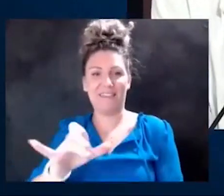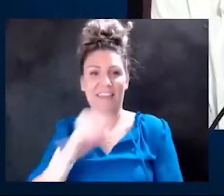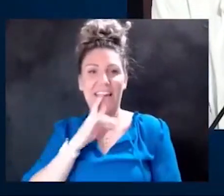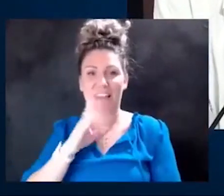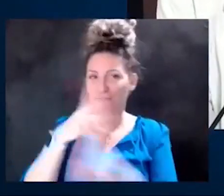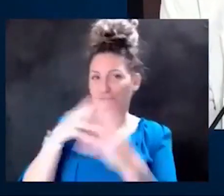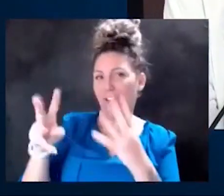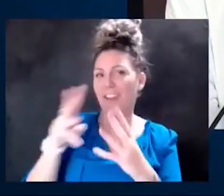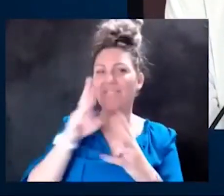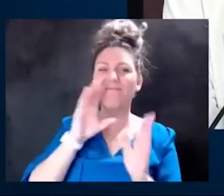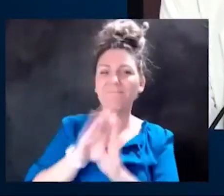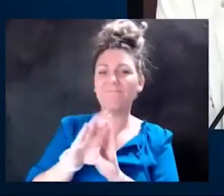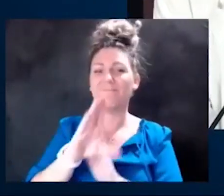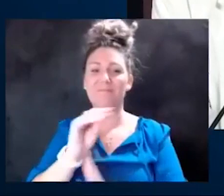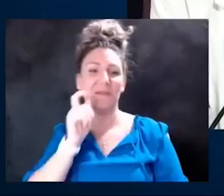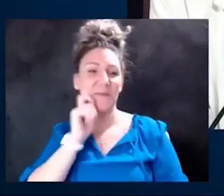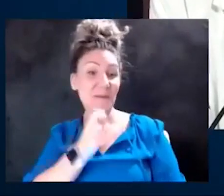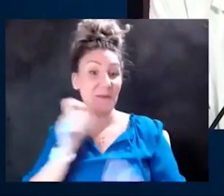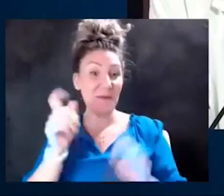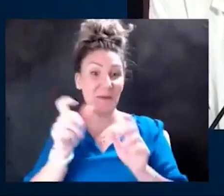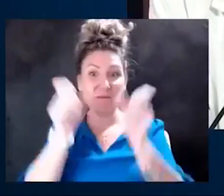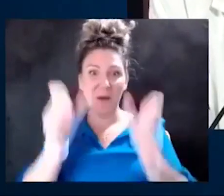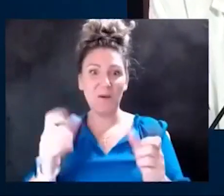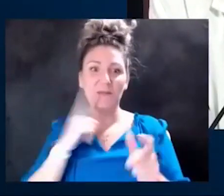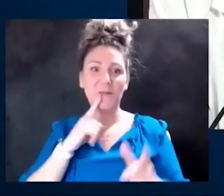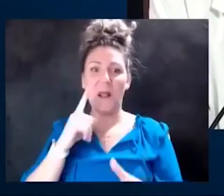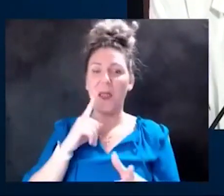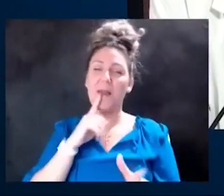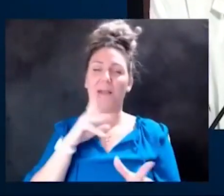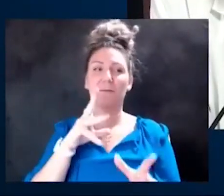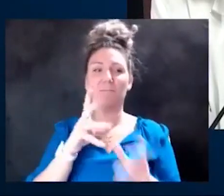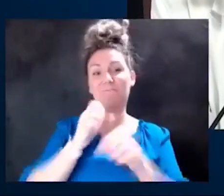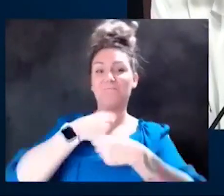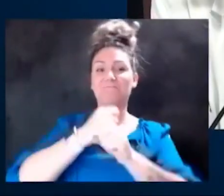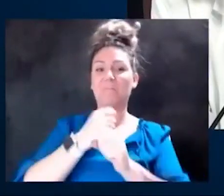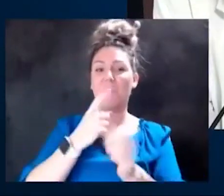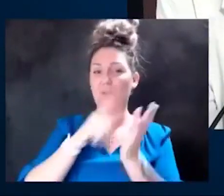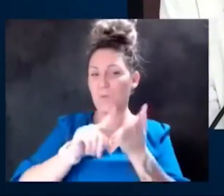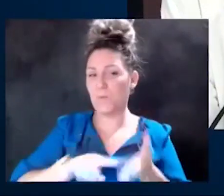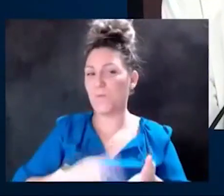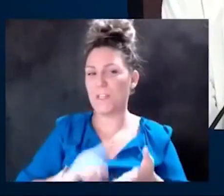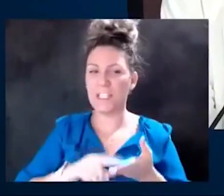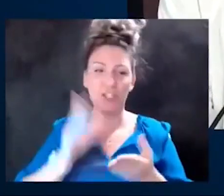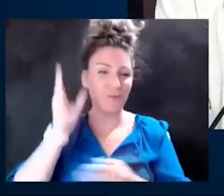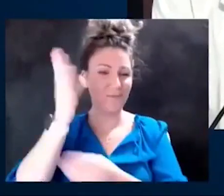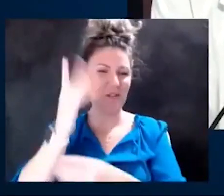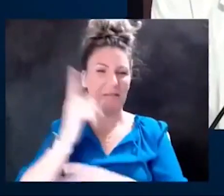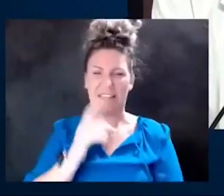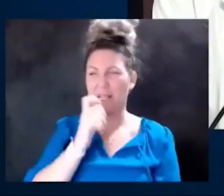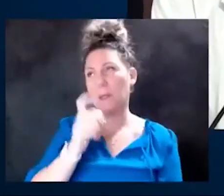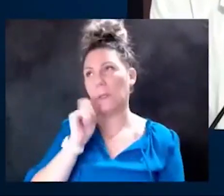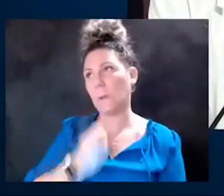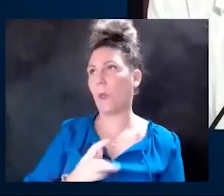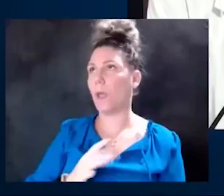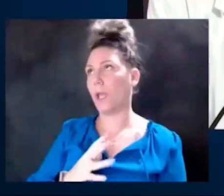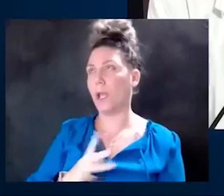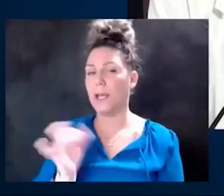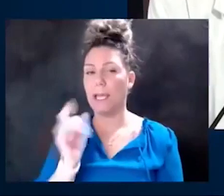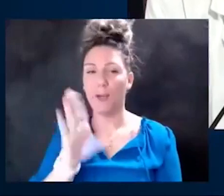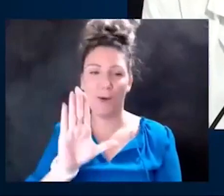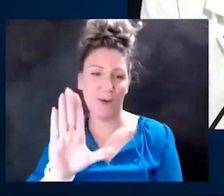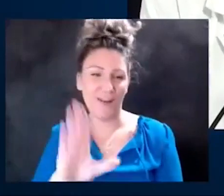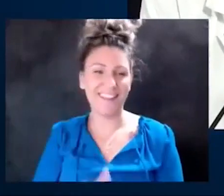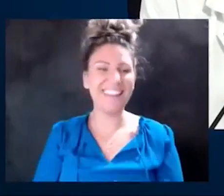reminds me of some of the cool posters I used to put together for research presentations. I don't think they were really that cool, but yours are a lot more Not cool. yet, yeah. That's